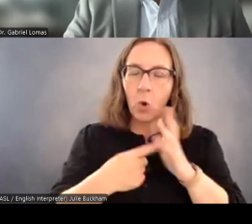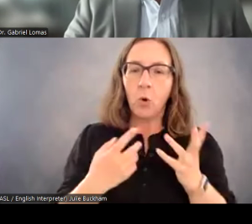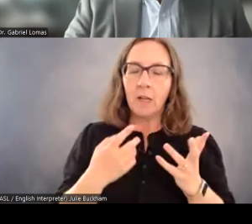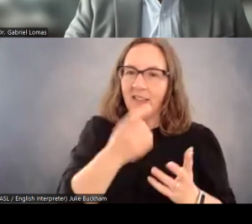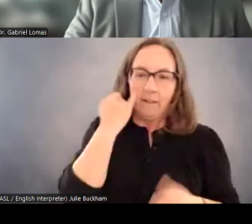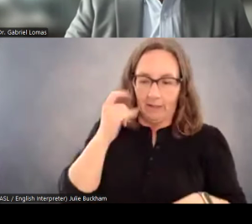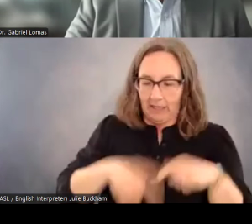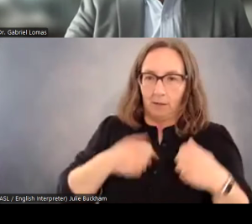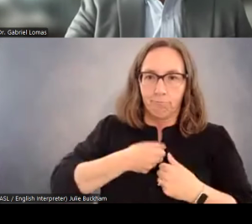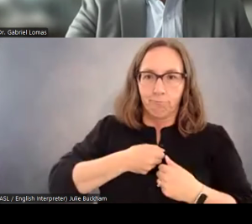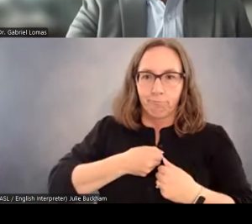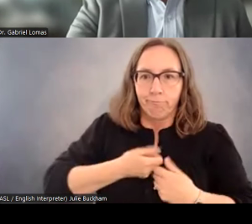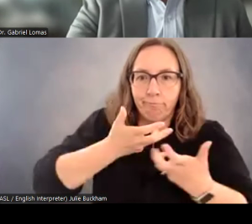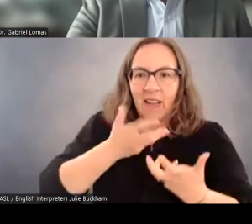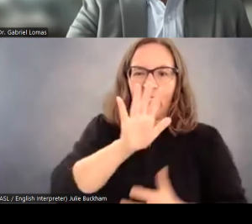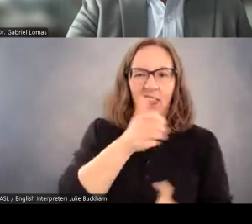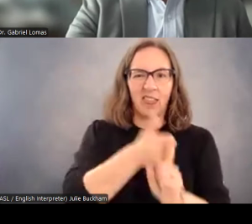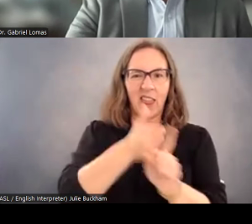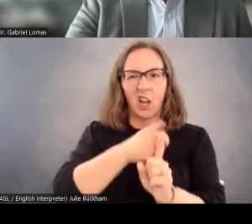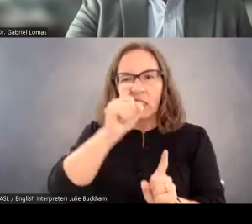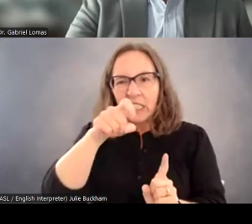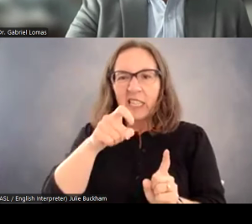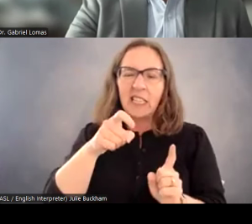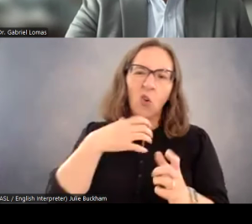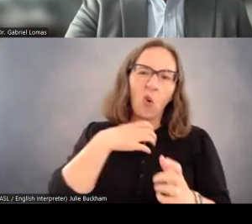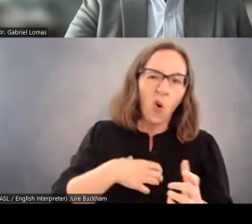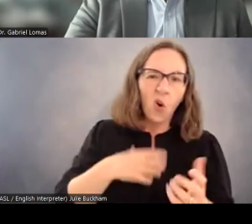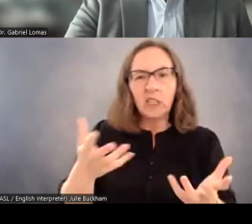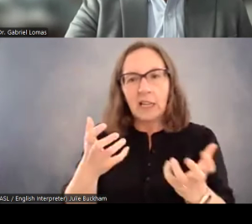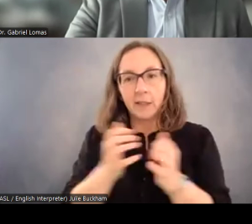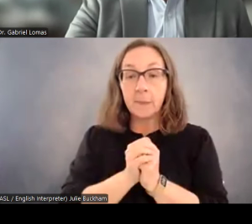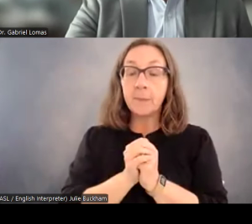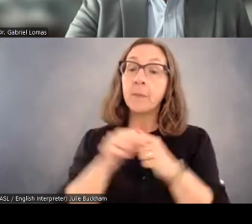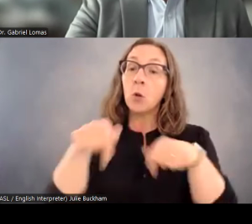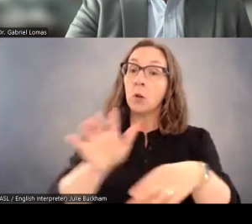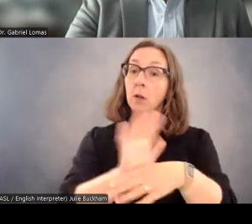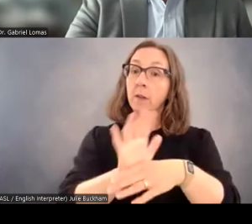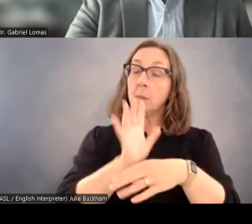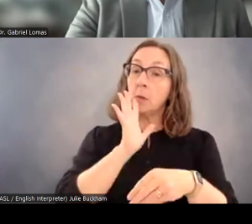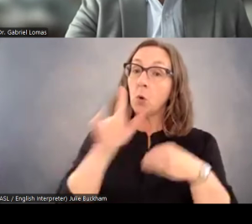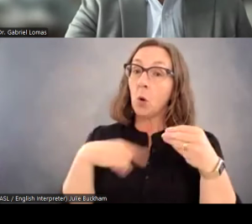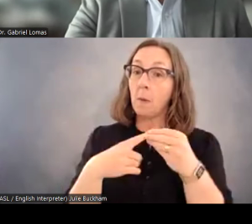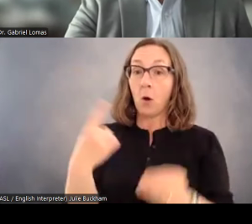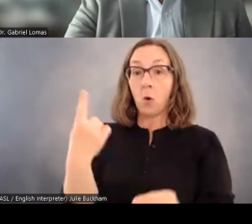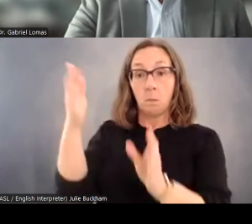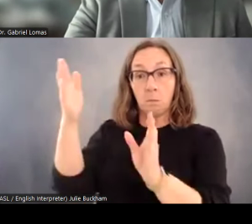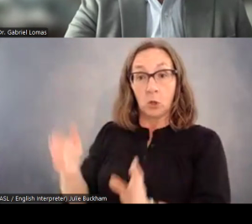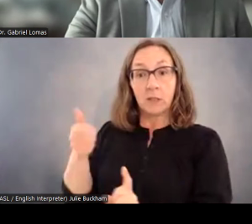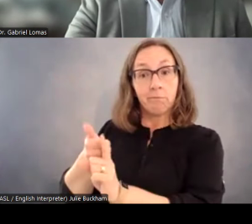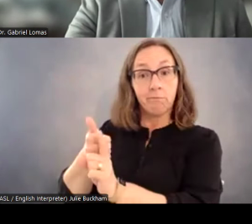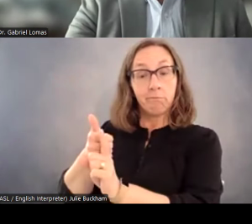needs. So this film basically talks about an individual who growing up was in a